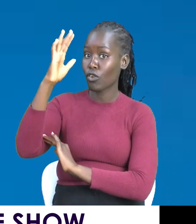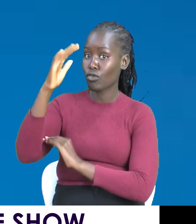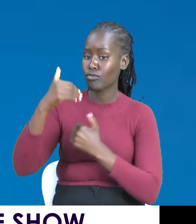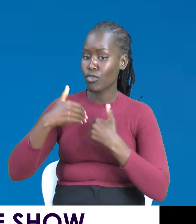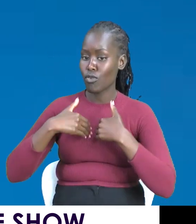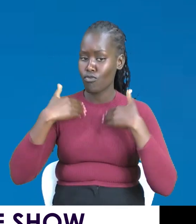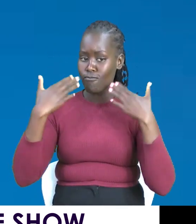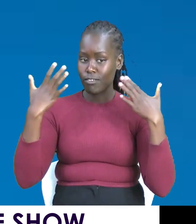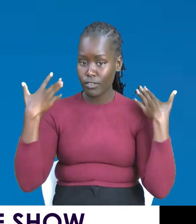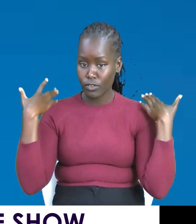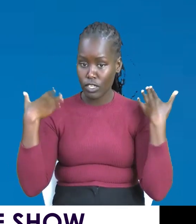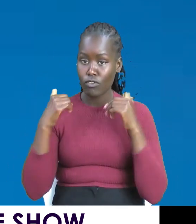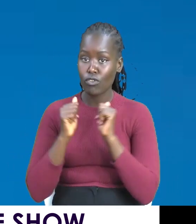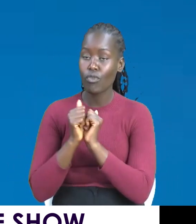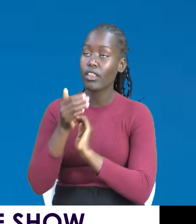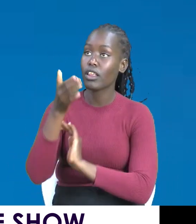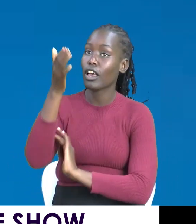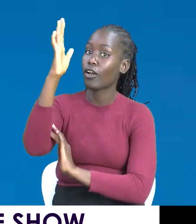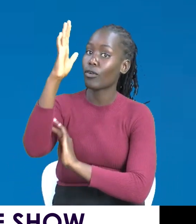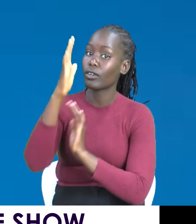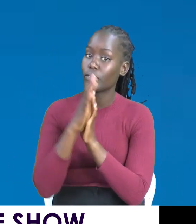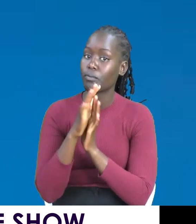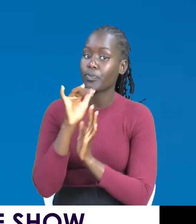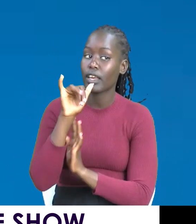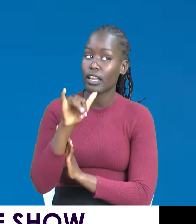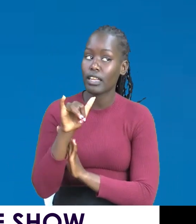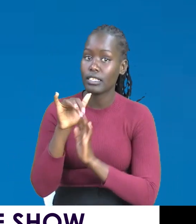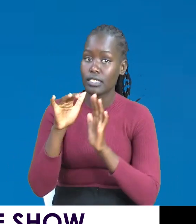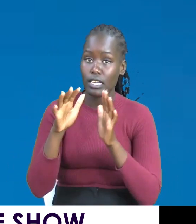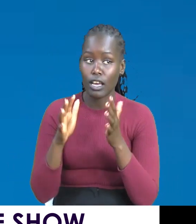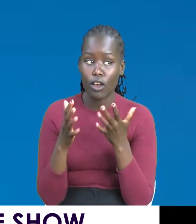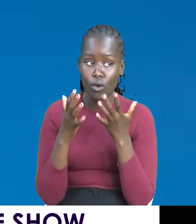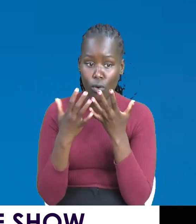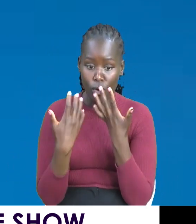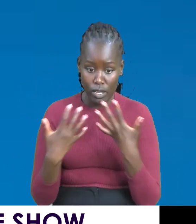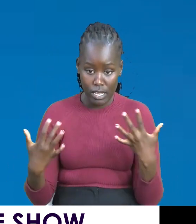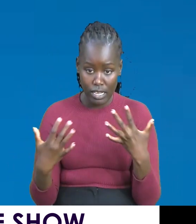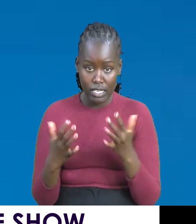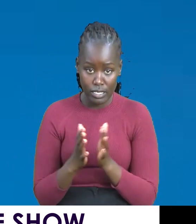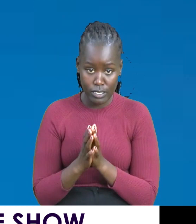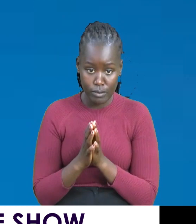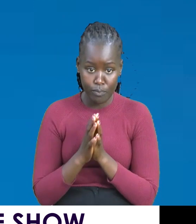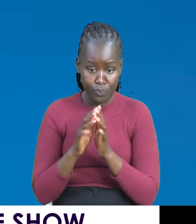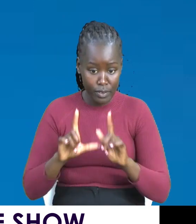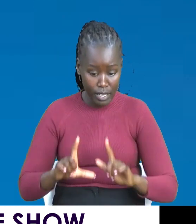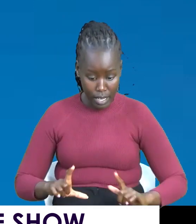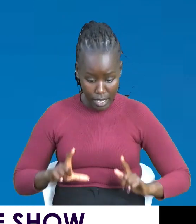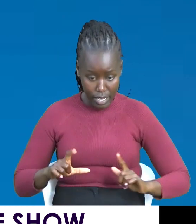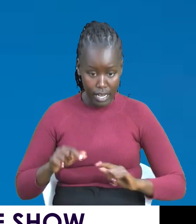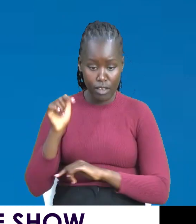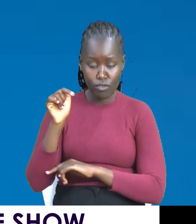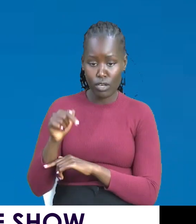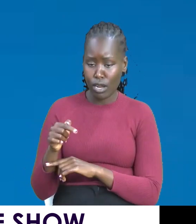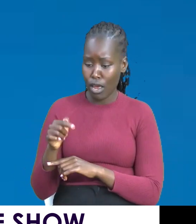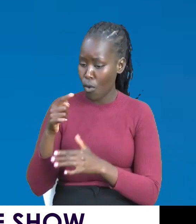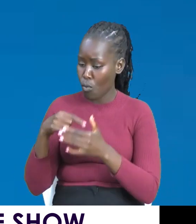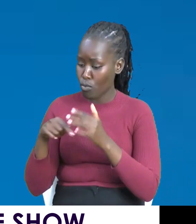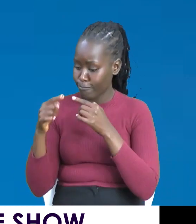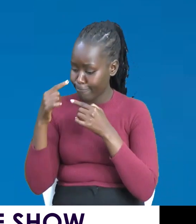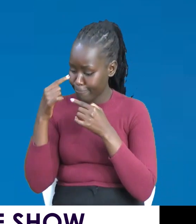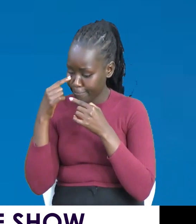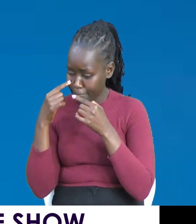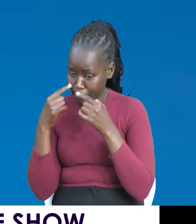eternity with God. That somehow the things that you've put in life today, the tears that you've